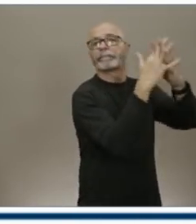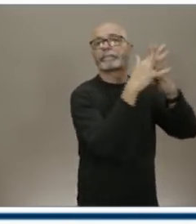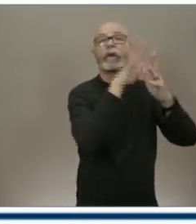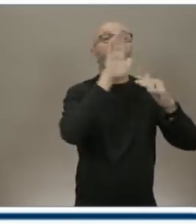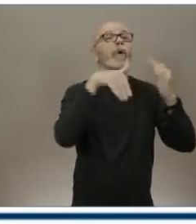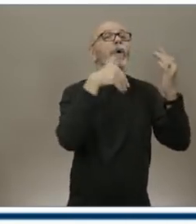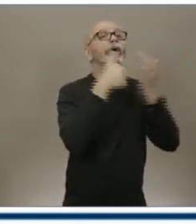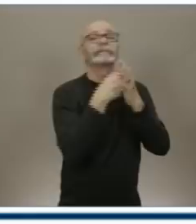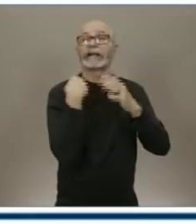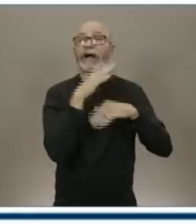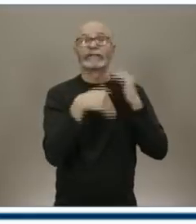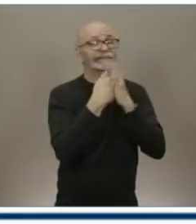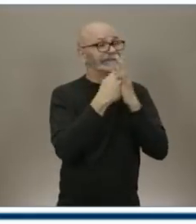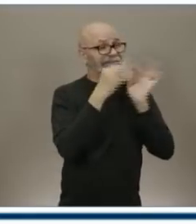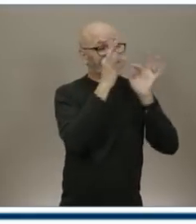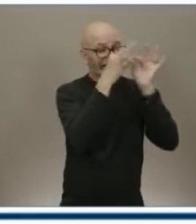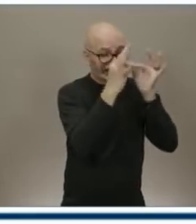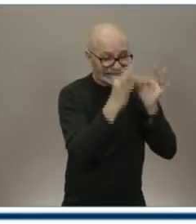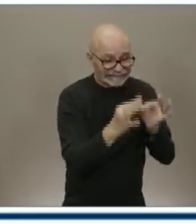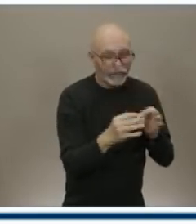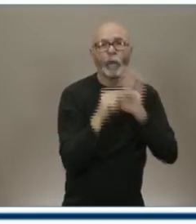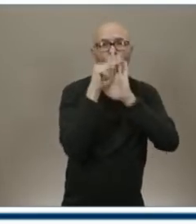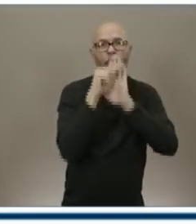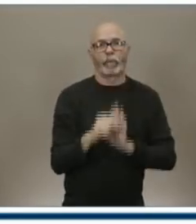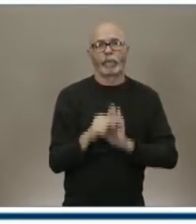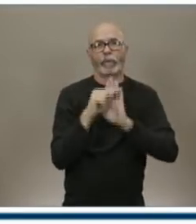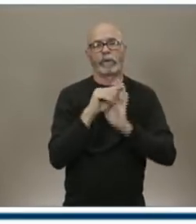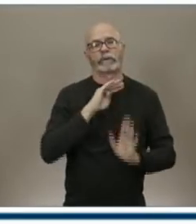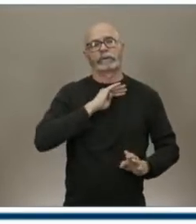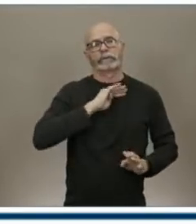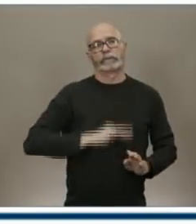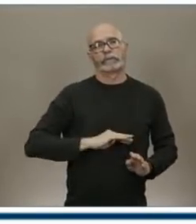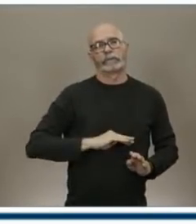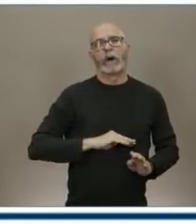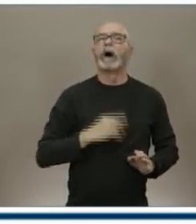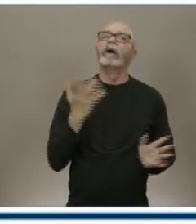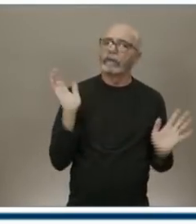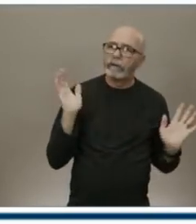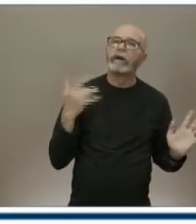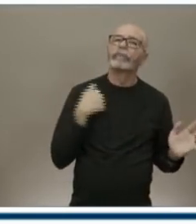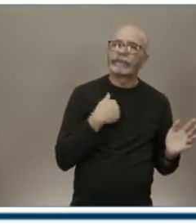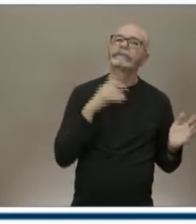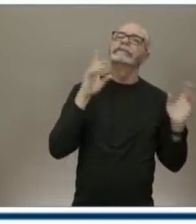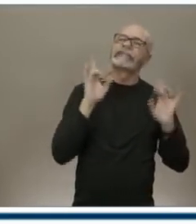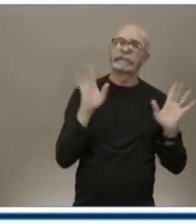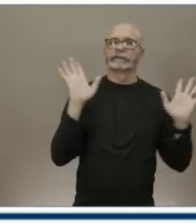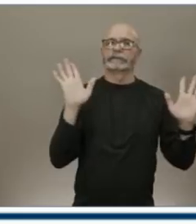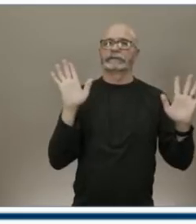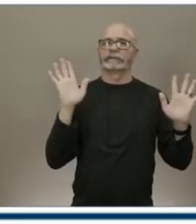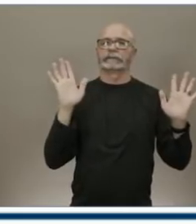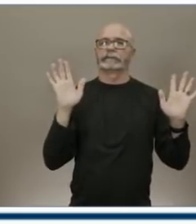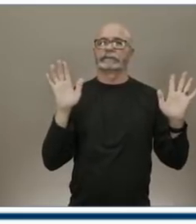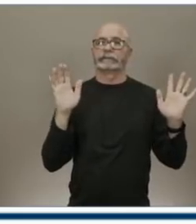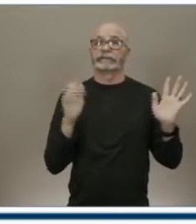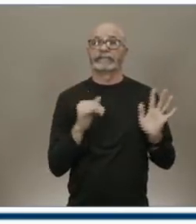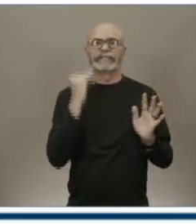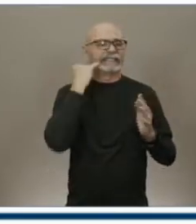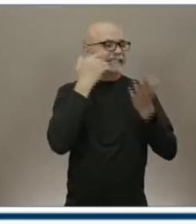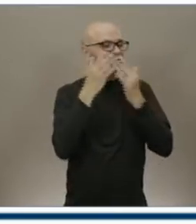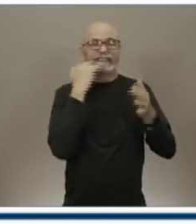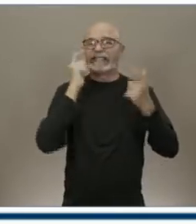negative, which was very reassuring to us. And what it tells us is that even though we've tested large numbers of